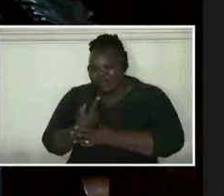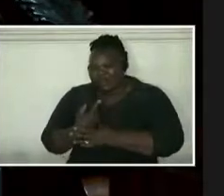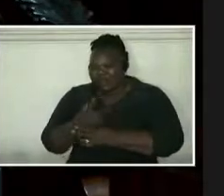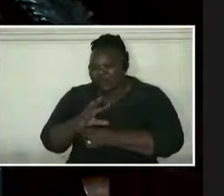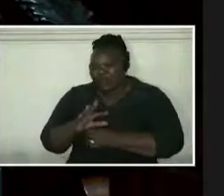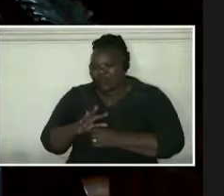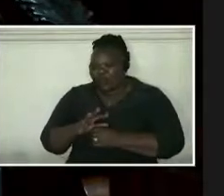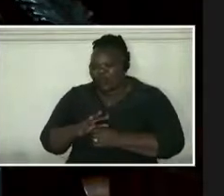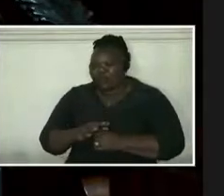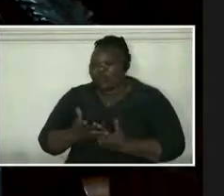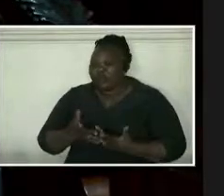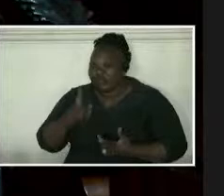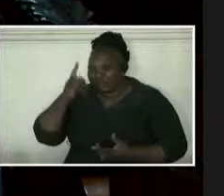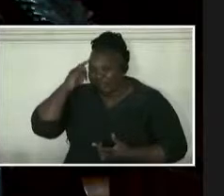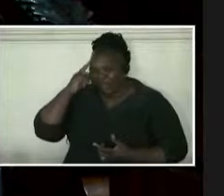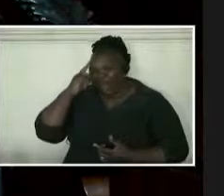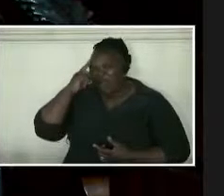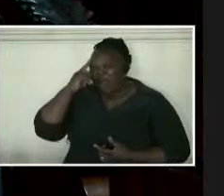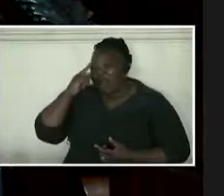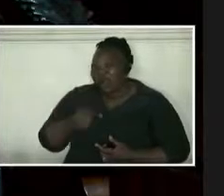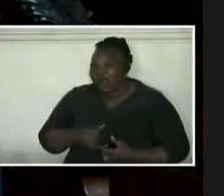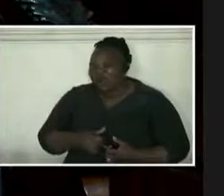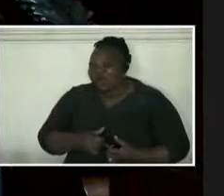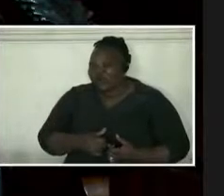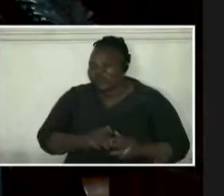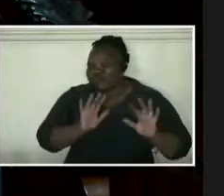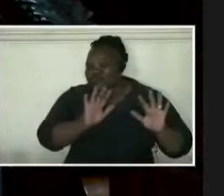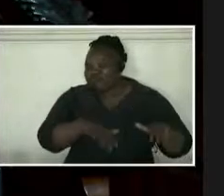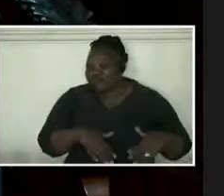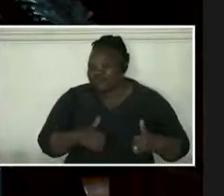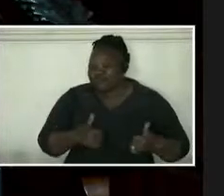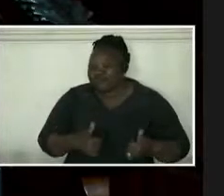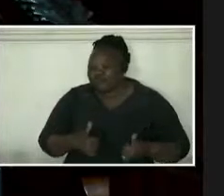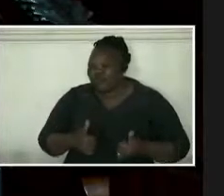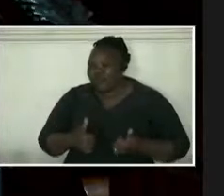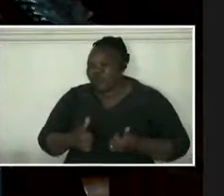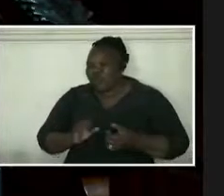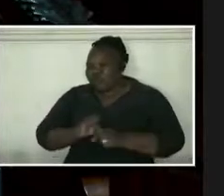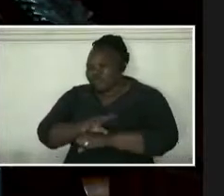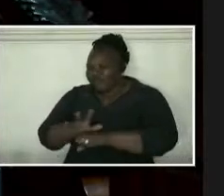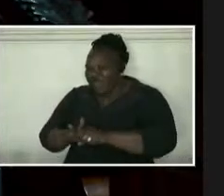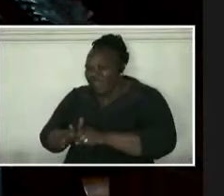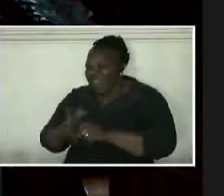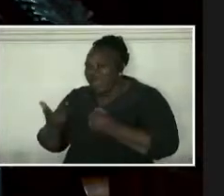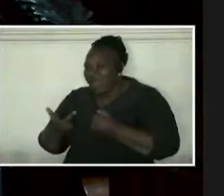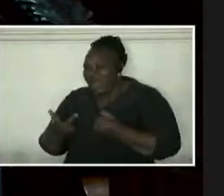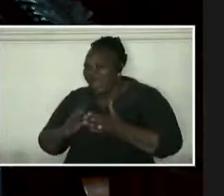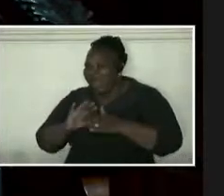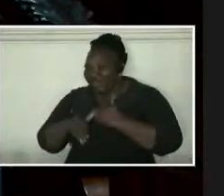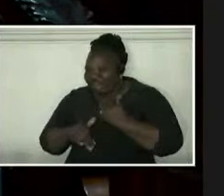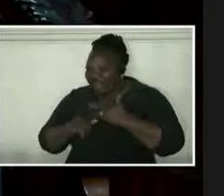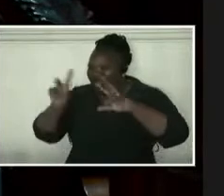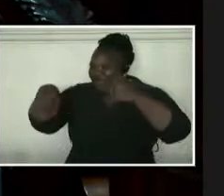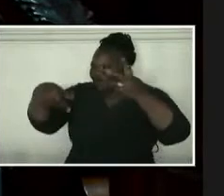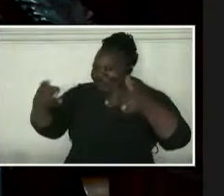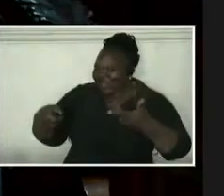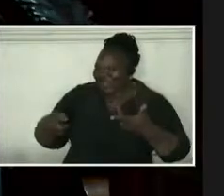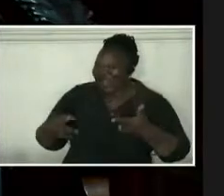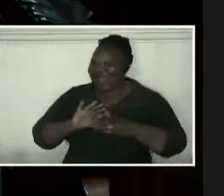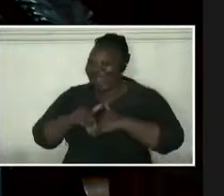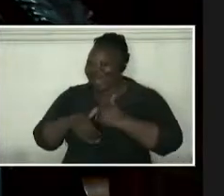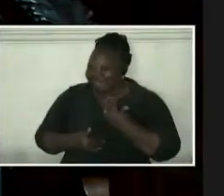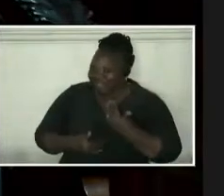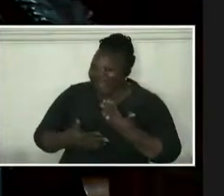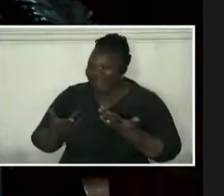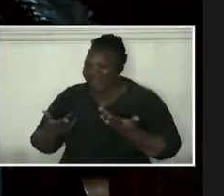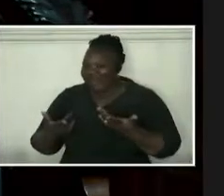recovering from the devastation caused by conflict 19 pandemic our province was hit by rampant looting destruction to poverty as well as